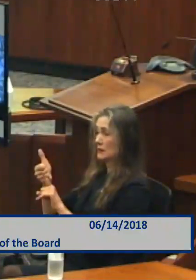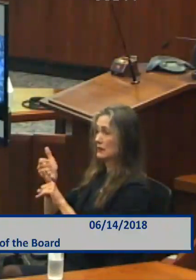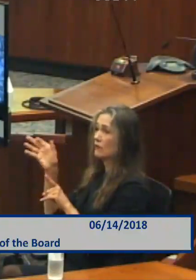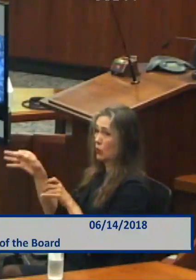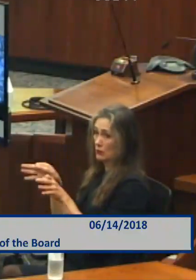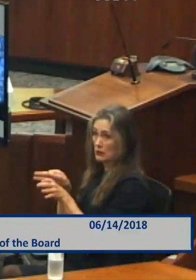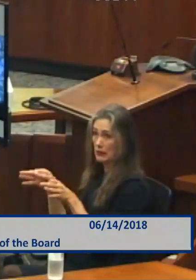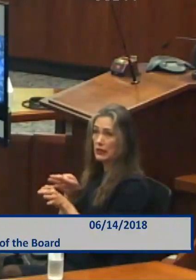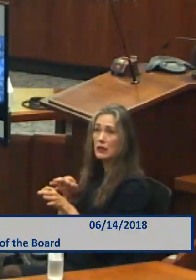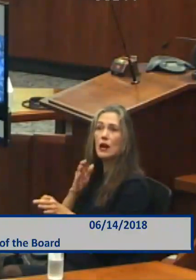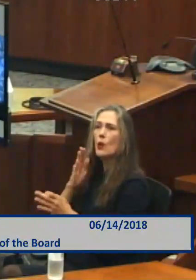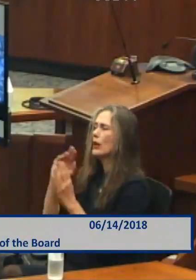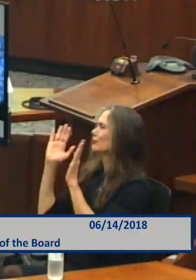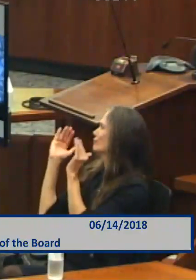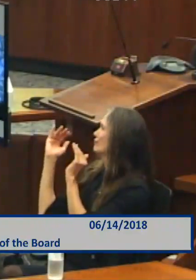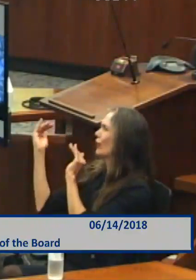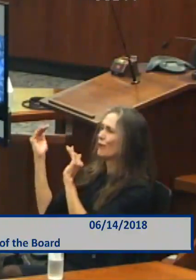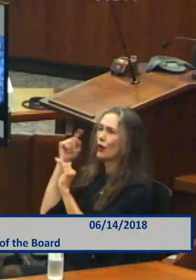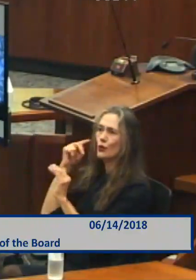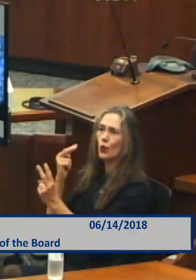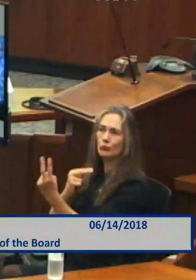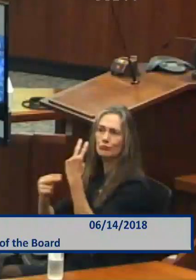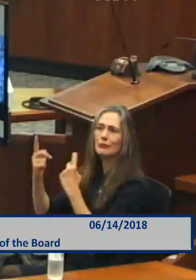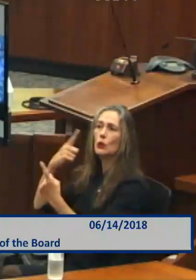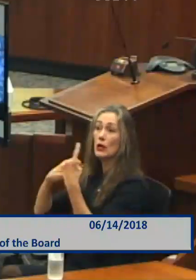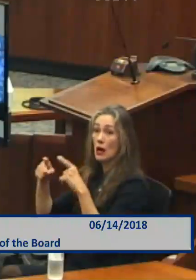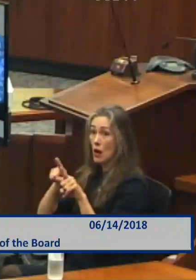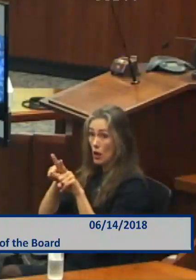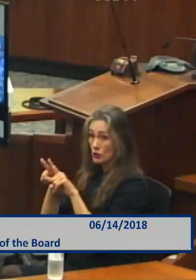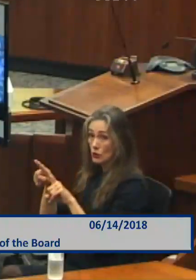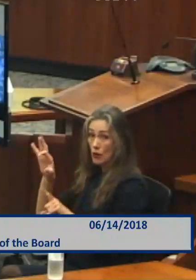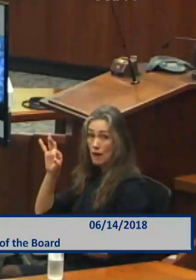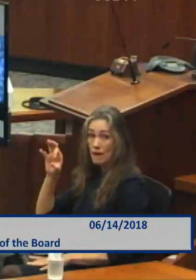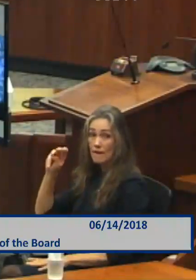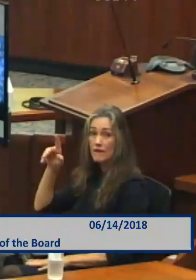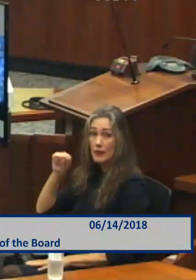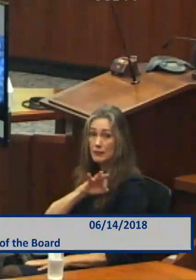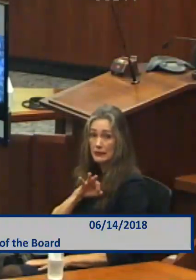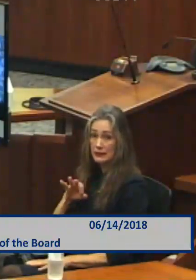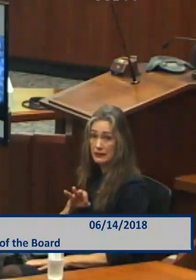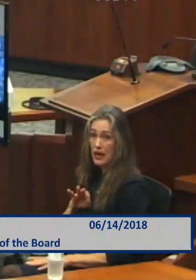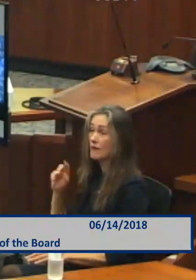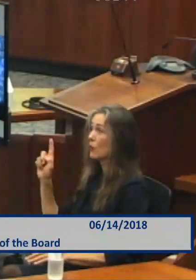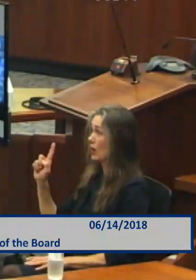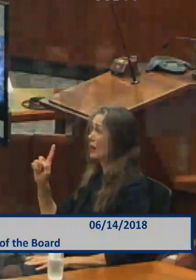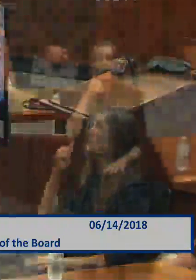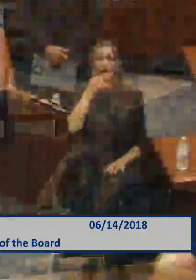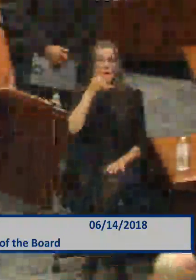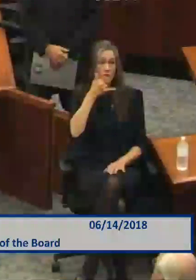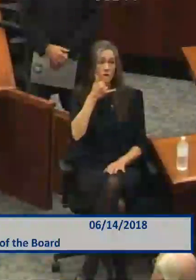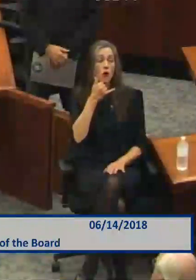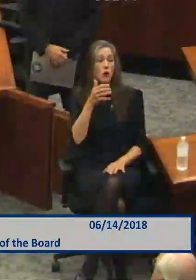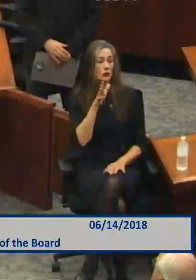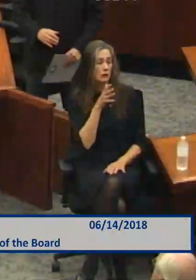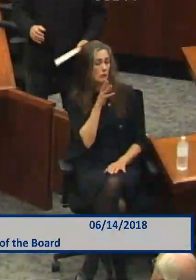And we do have FEMA staff on the phone, correct, with us tonight as